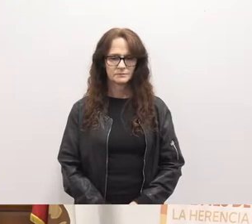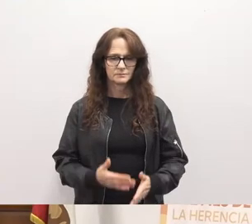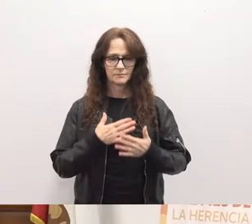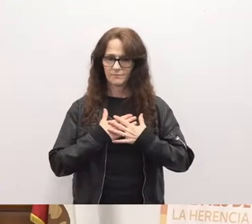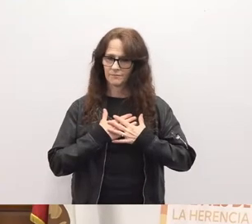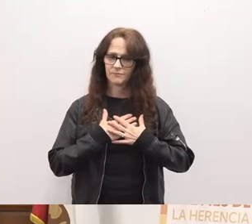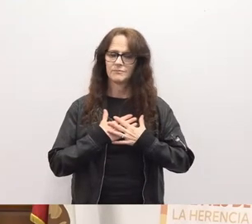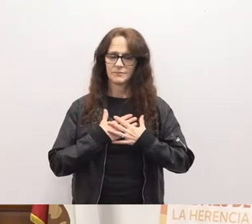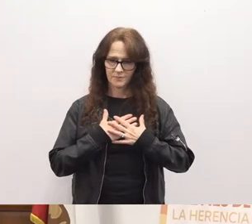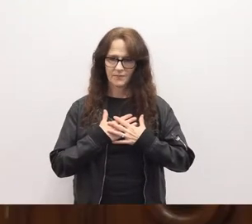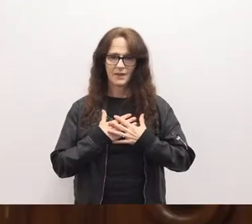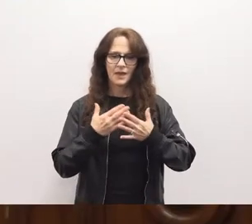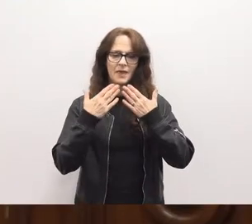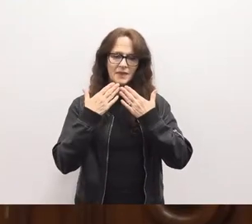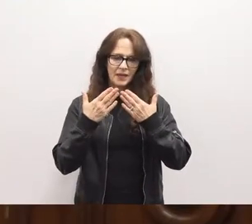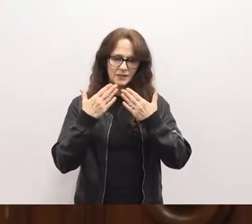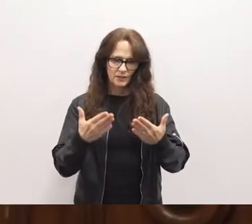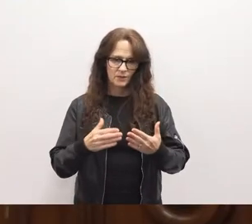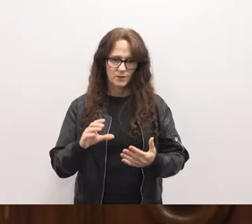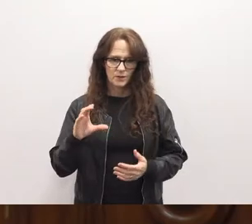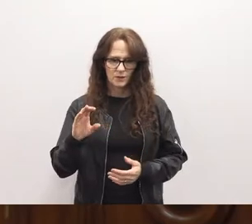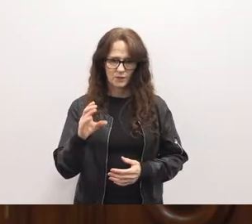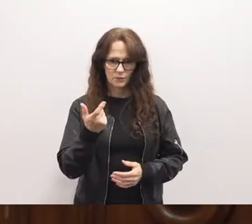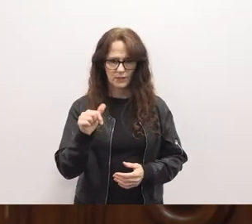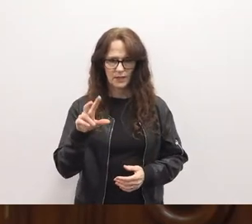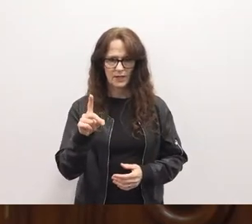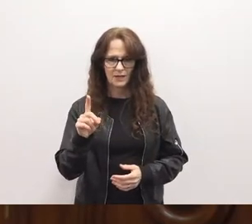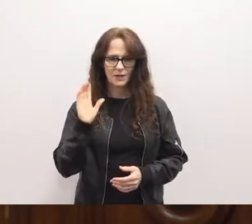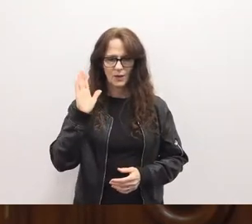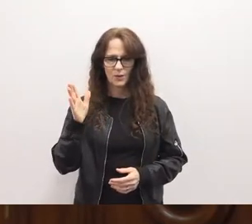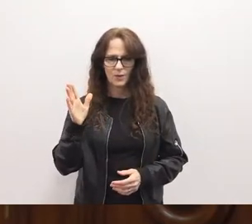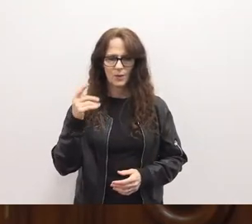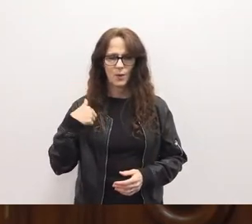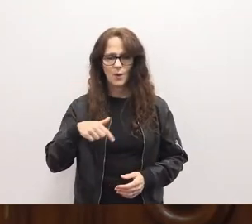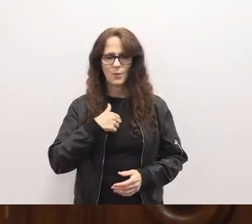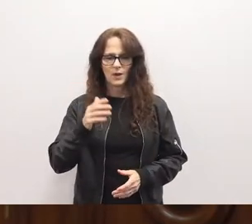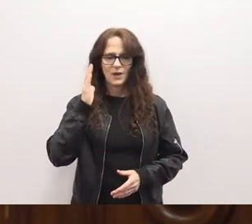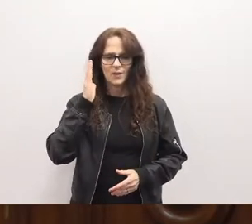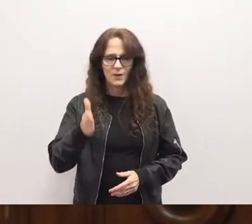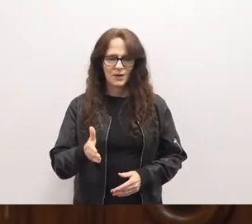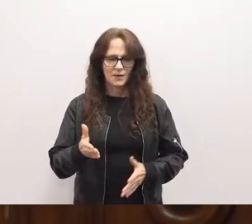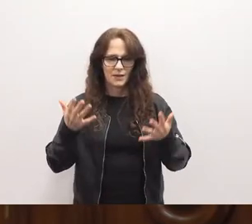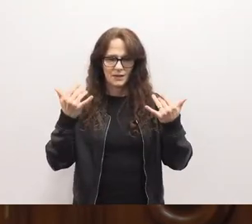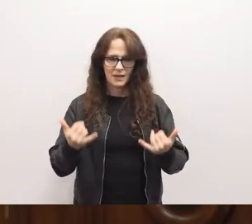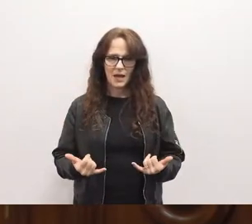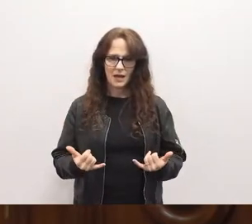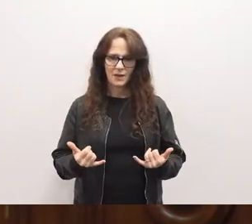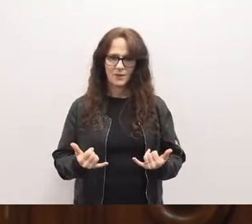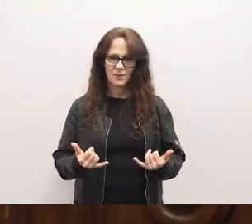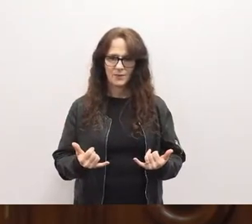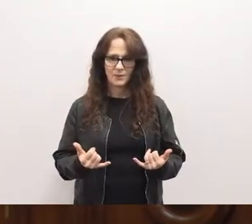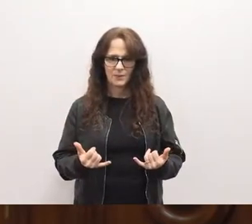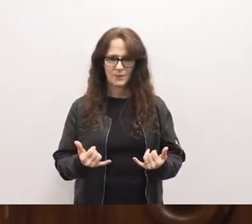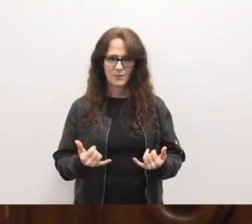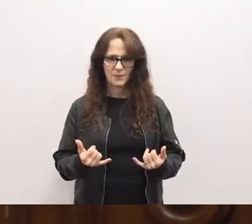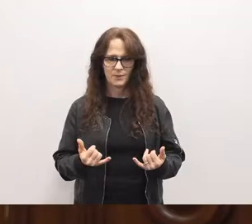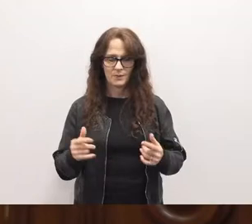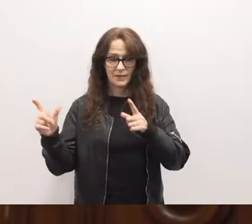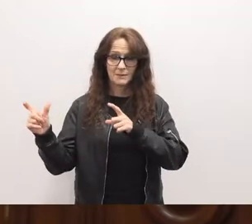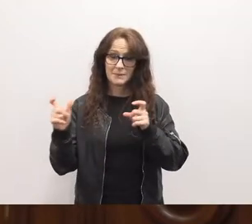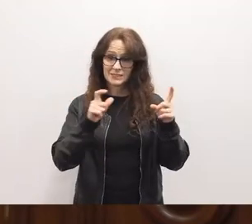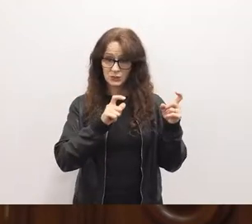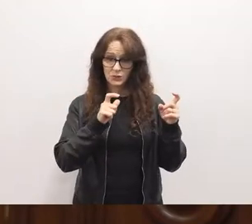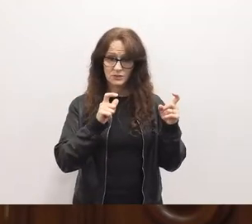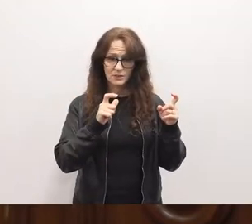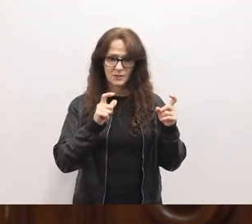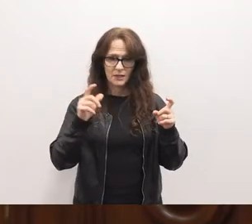Yeah, thank you. And we will. And now we will take pictures. So